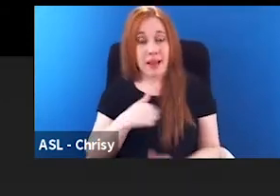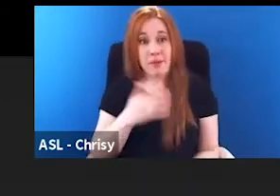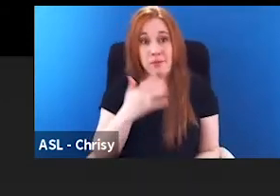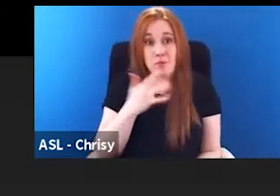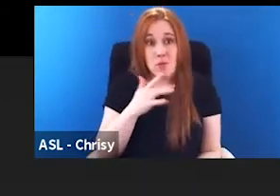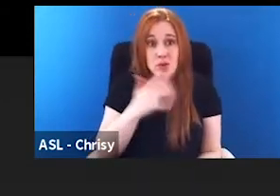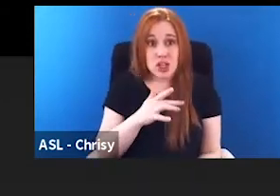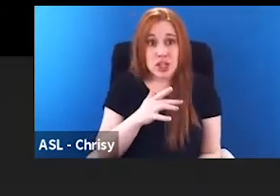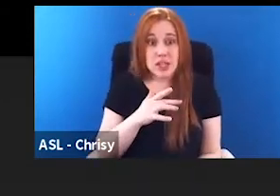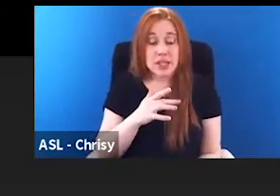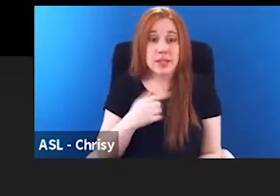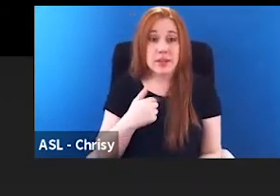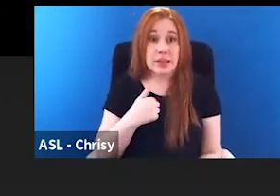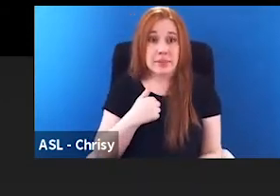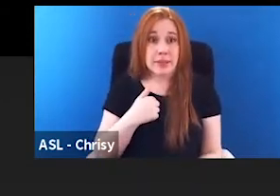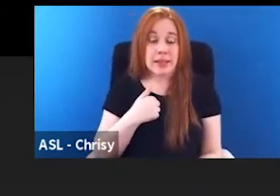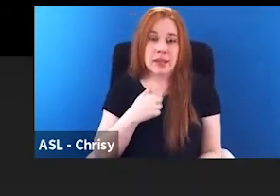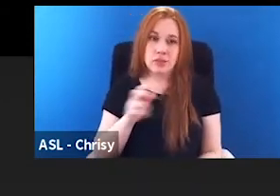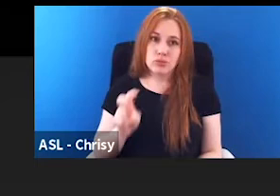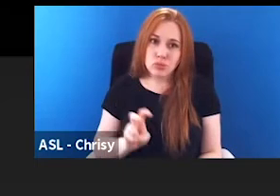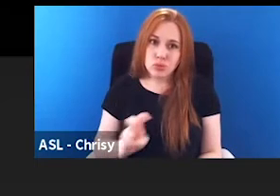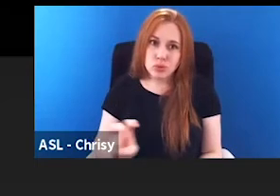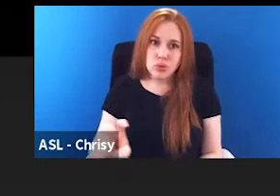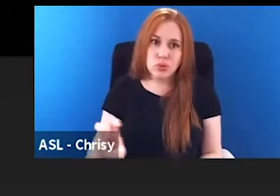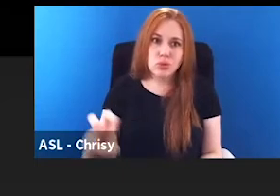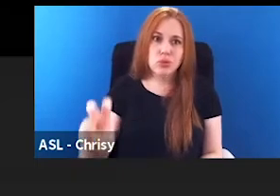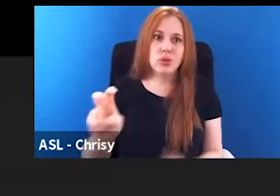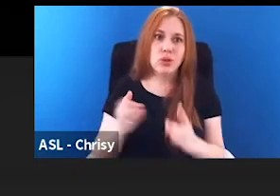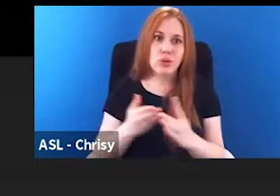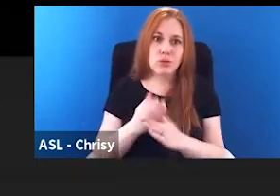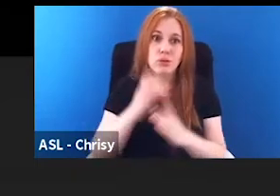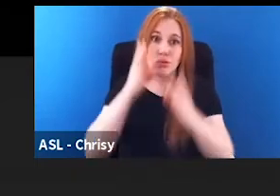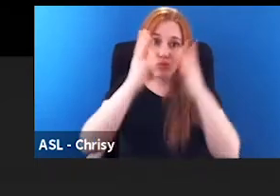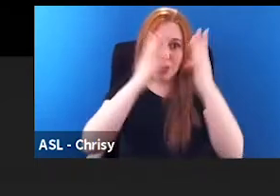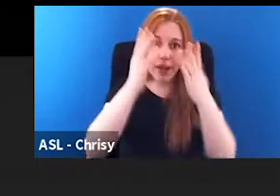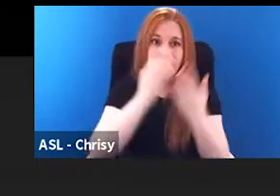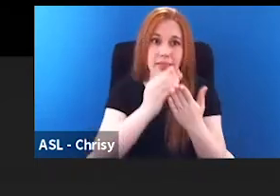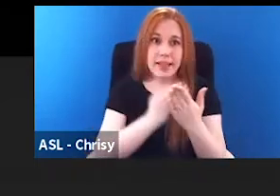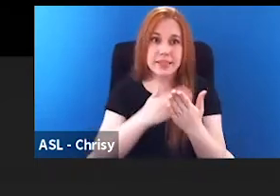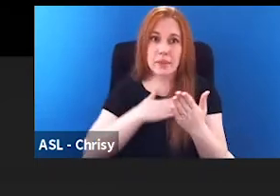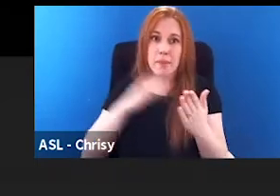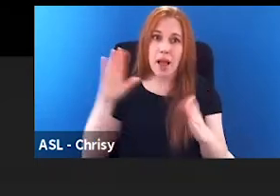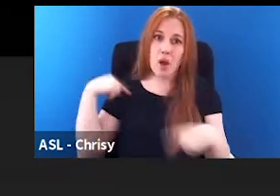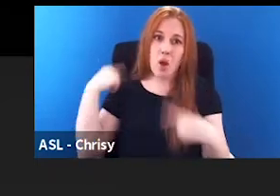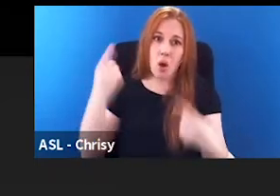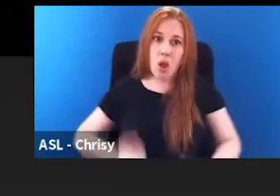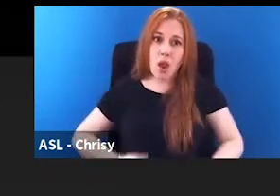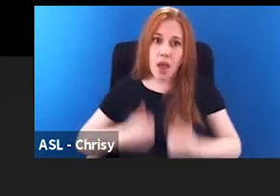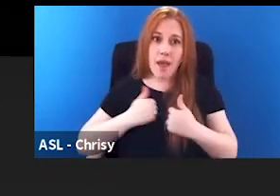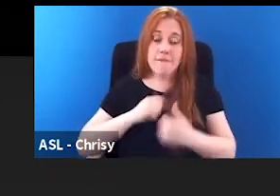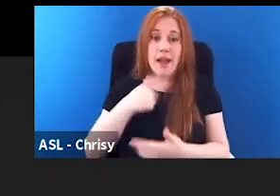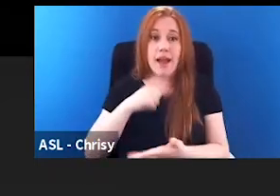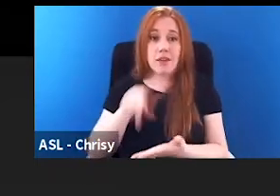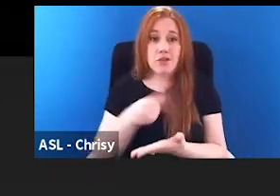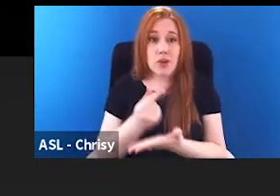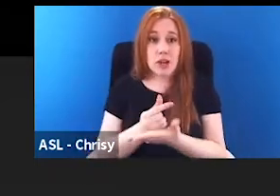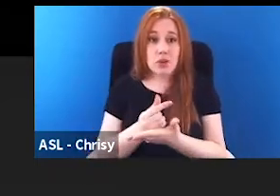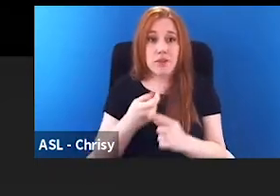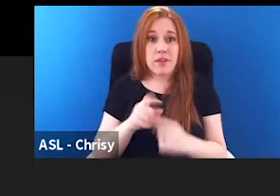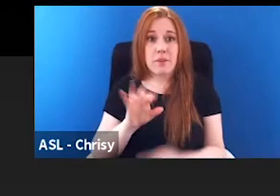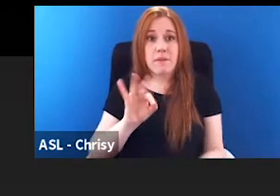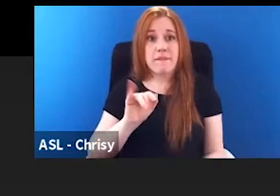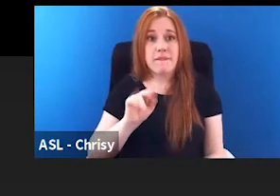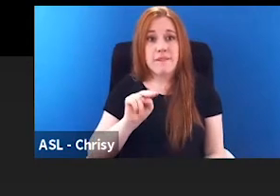to kind of take a journey through creative lessons throughout my entire life, having graduated from a fine arts